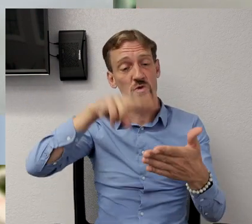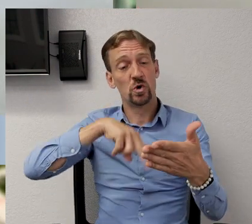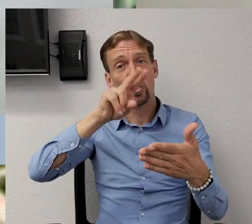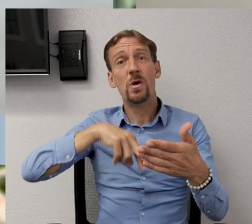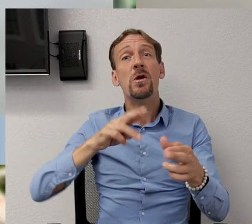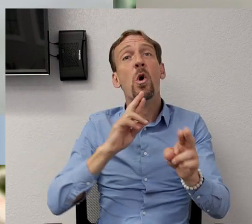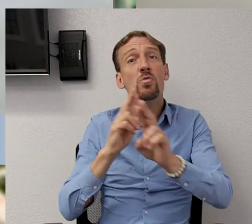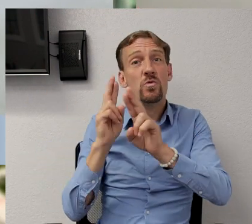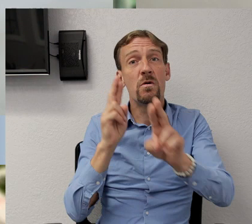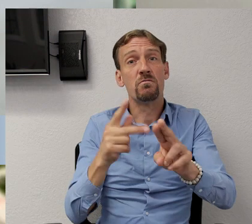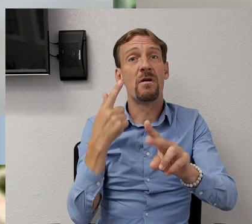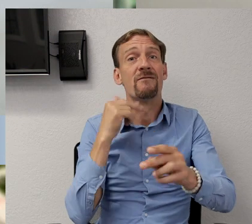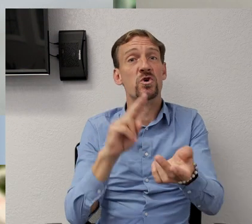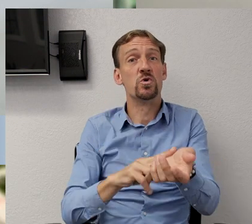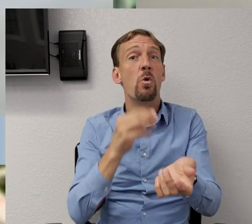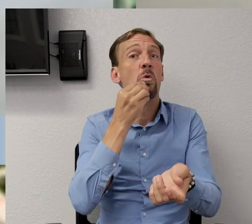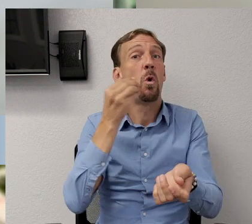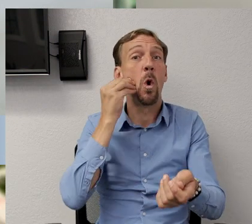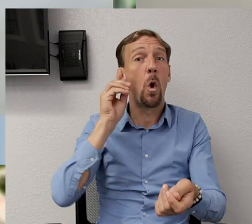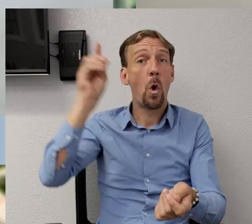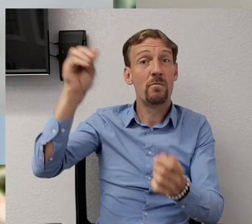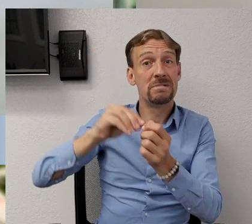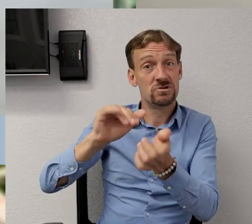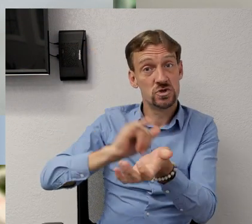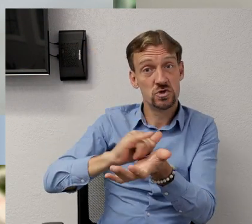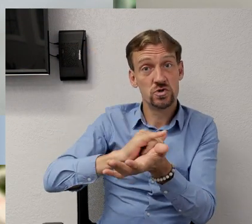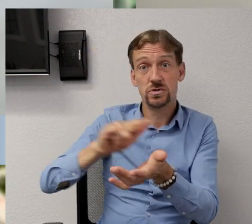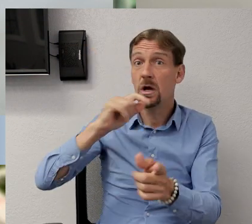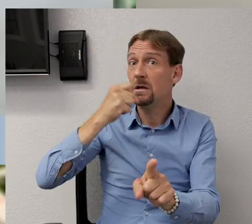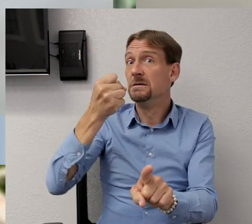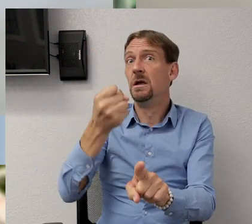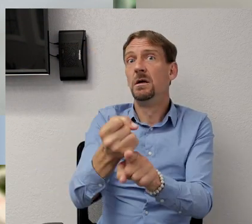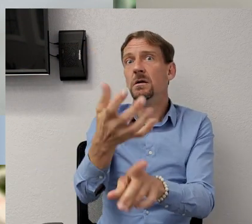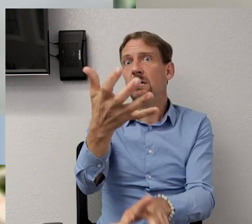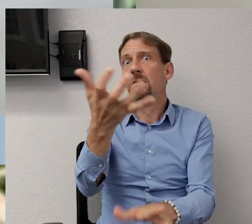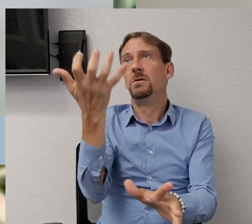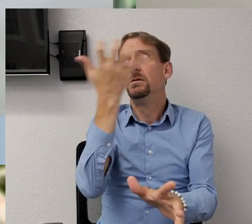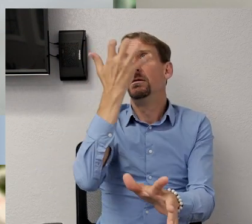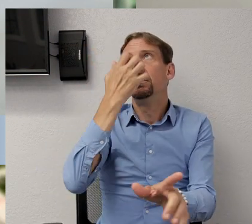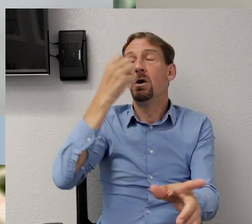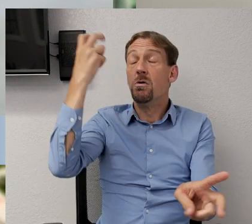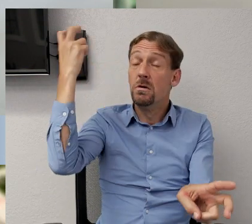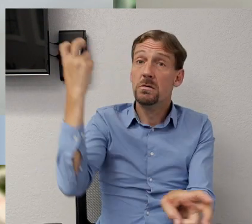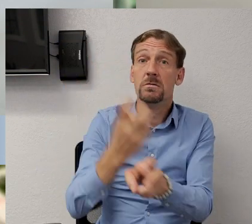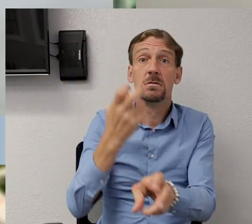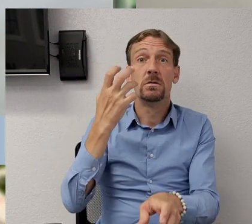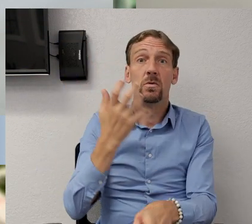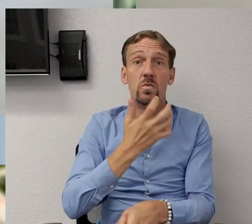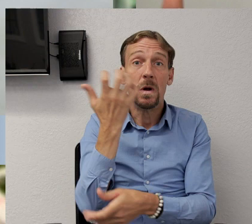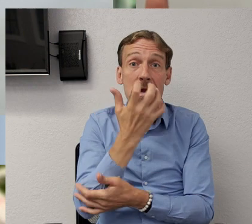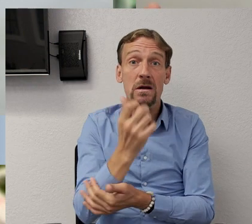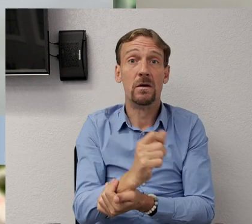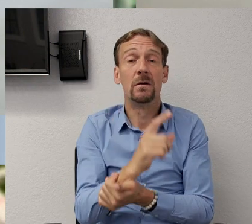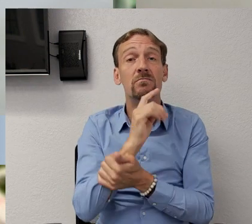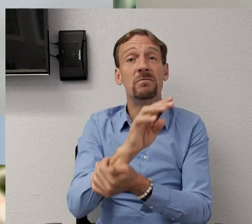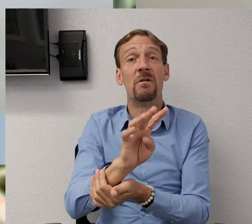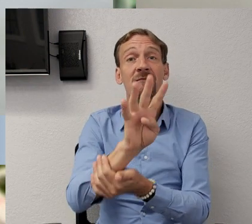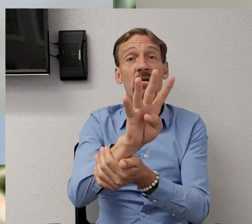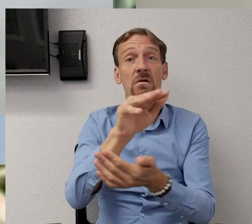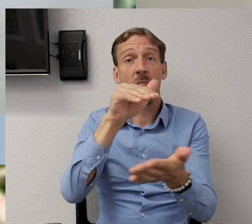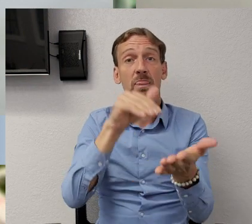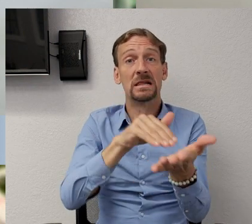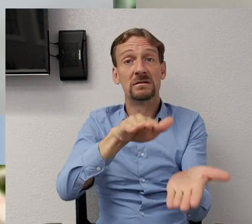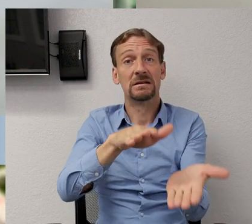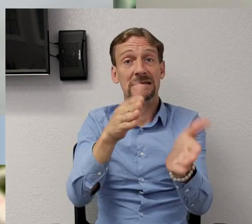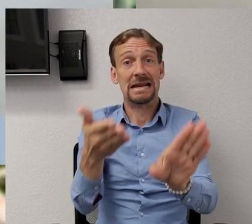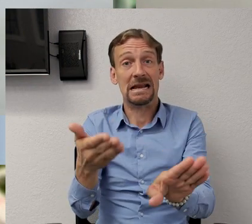the administrator of a nursing home in New York that was hit incredibly hard. There have been almost 4,000